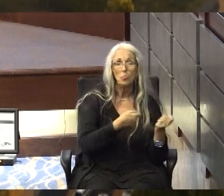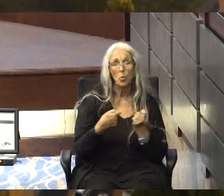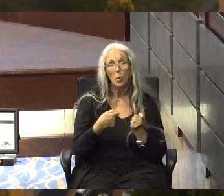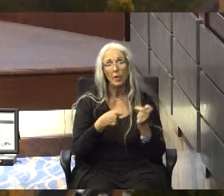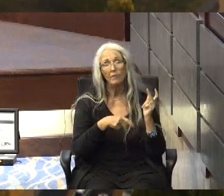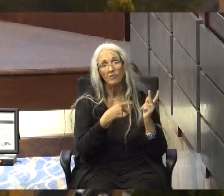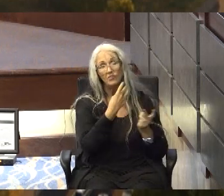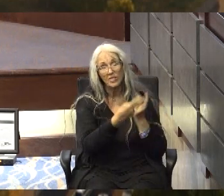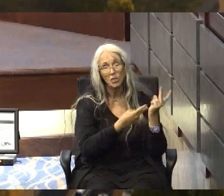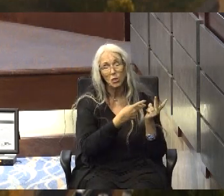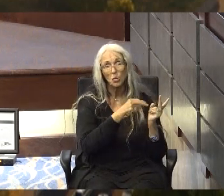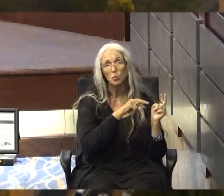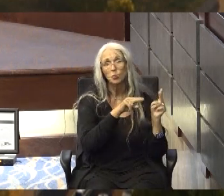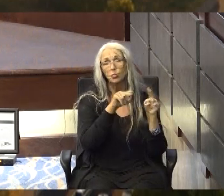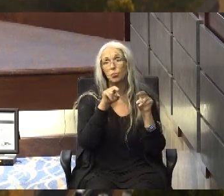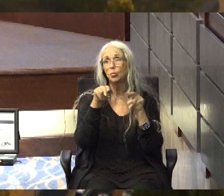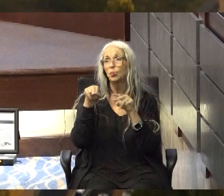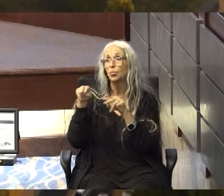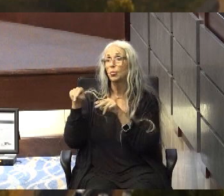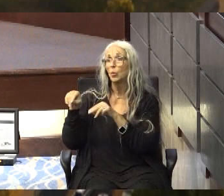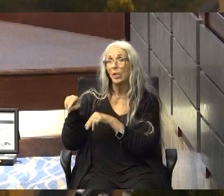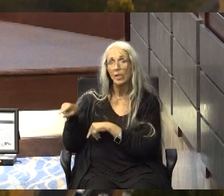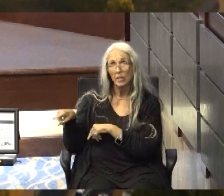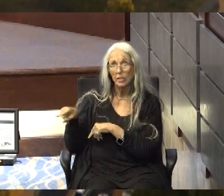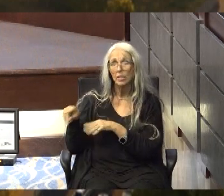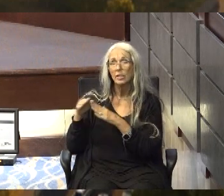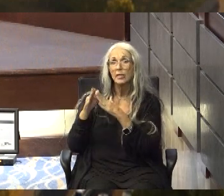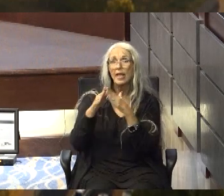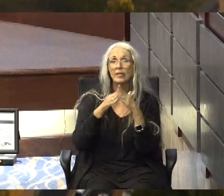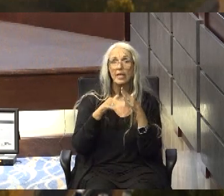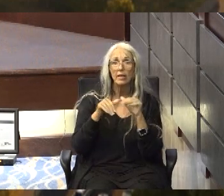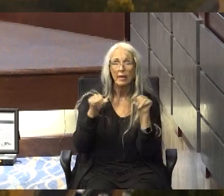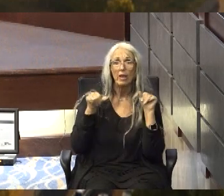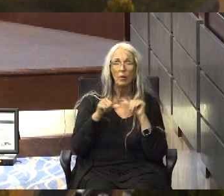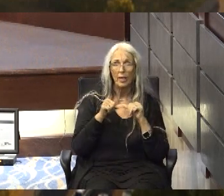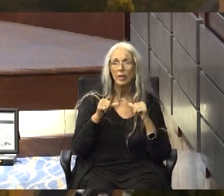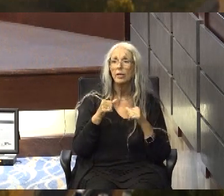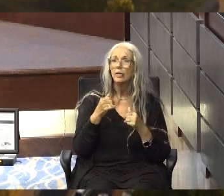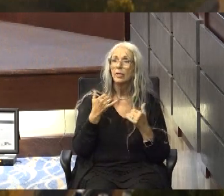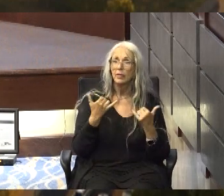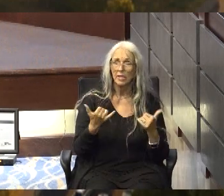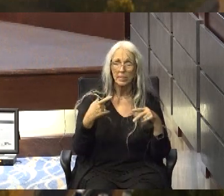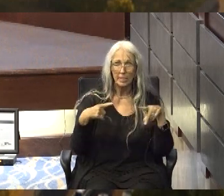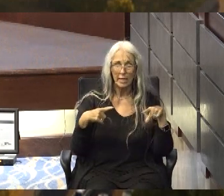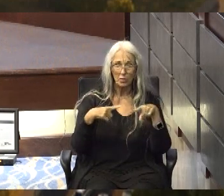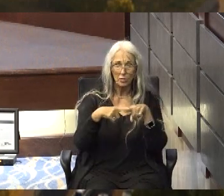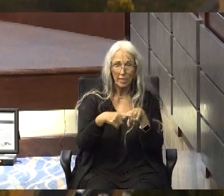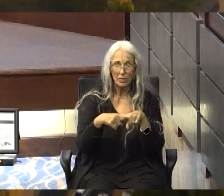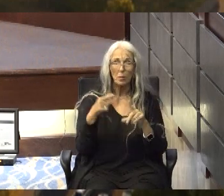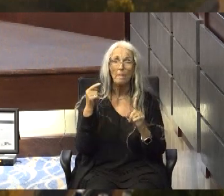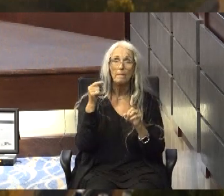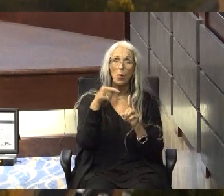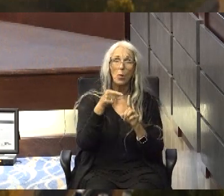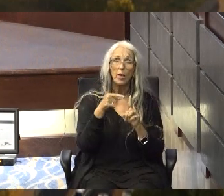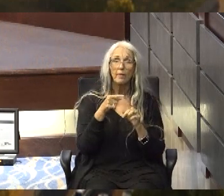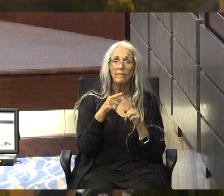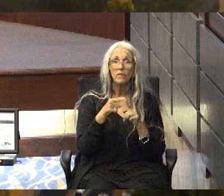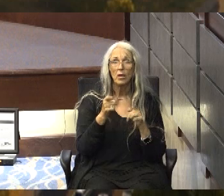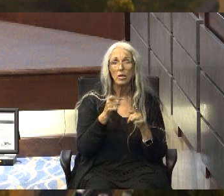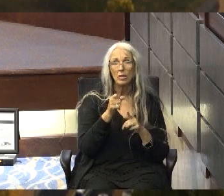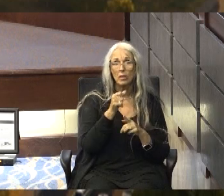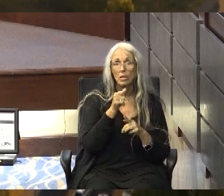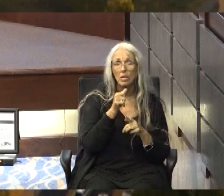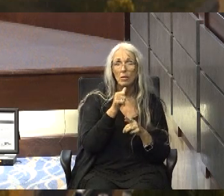those visitors and residents up into the downtown area. So this is the intersection point between the project that's